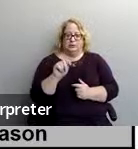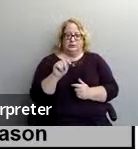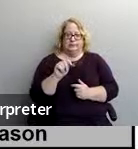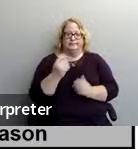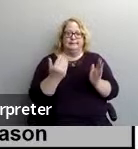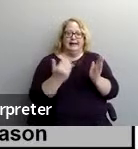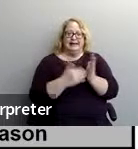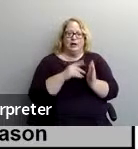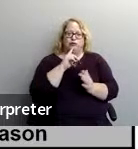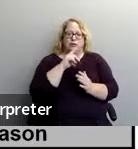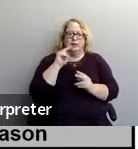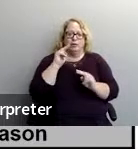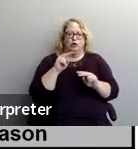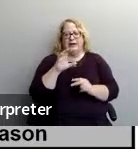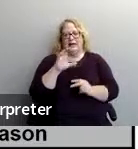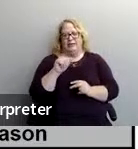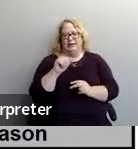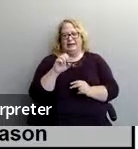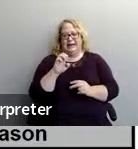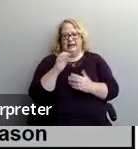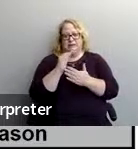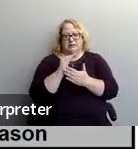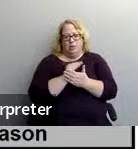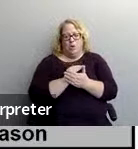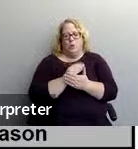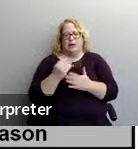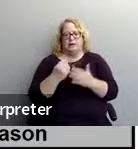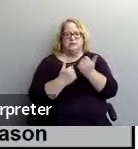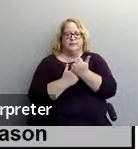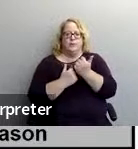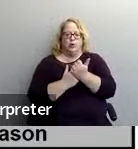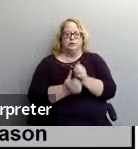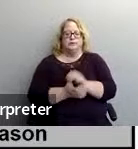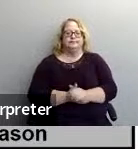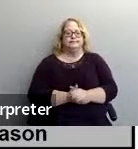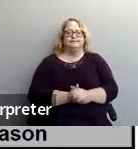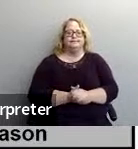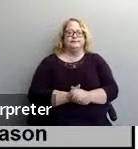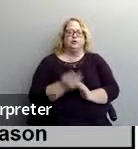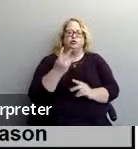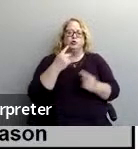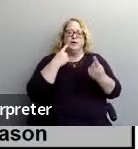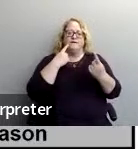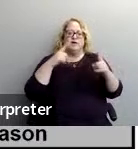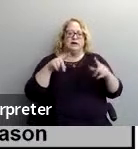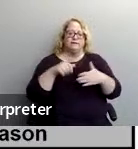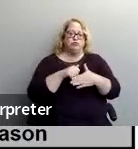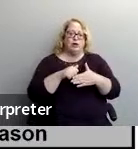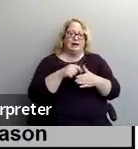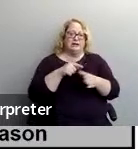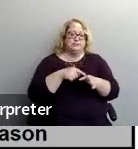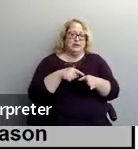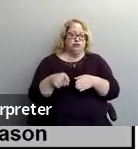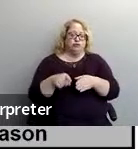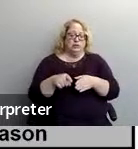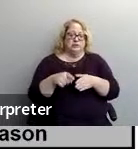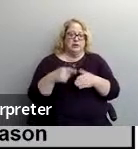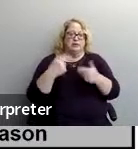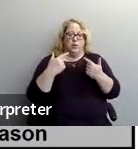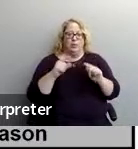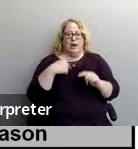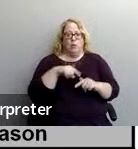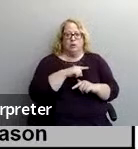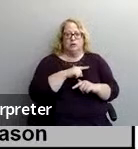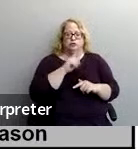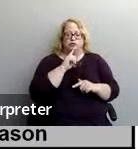therapists, again, really looking at caseload and support and logistics across the county. 2 effective practice specialists that will allow us